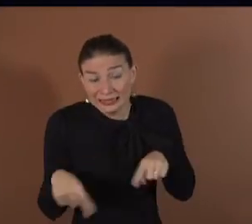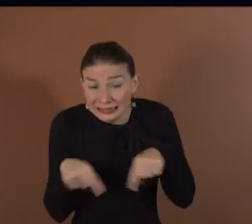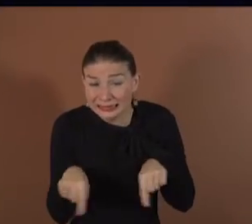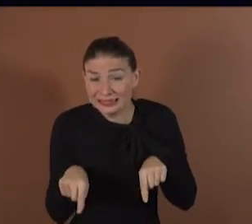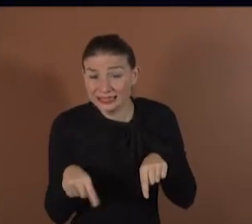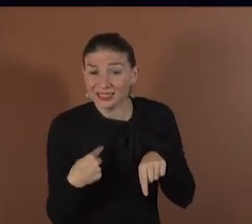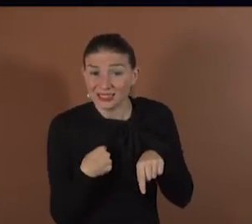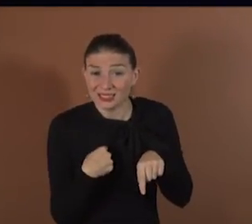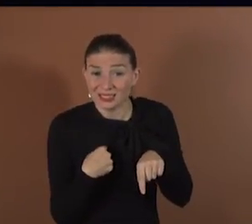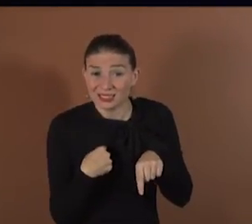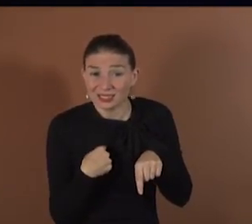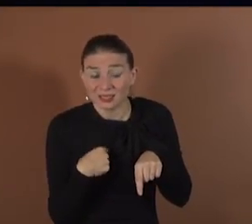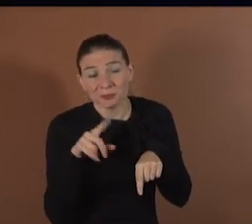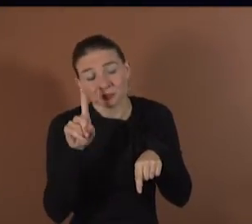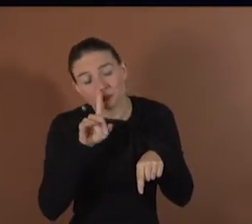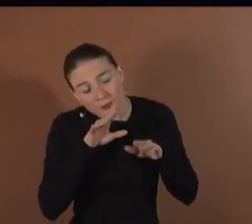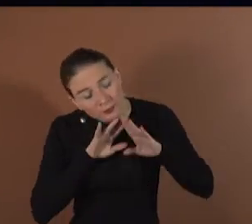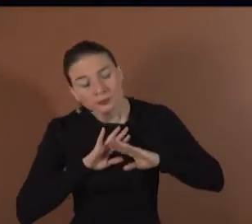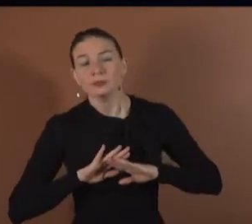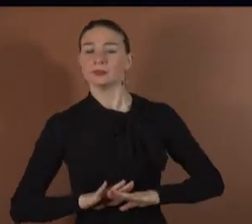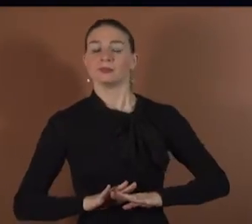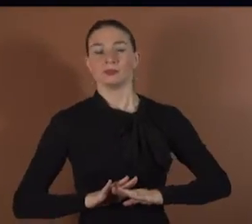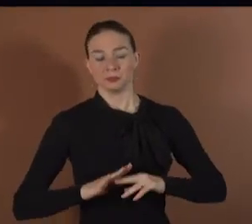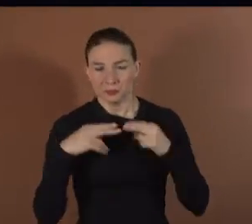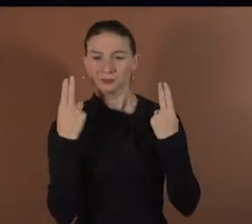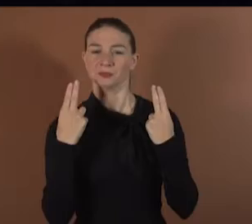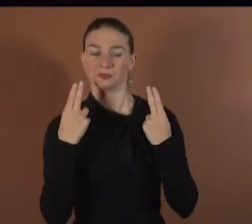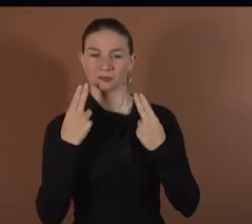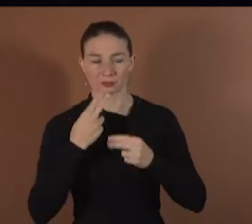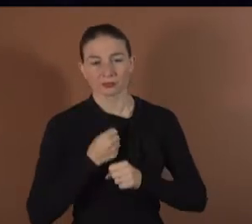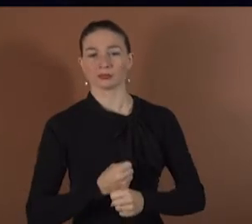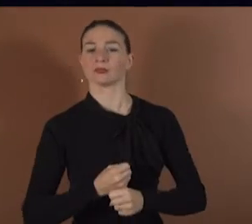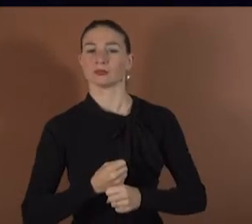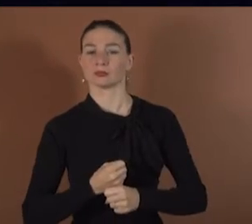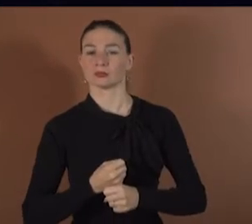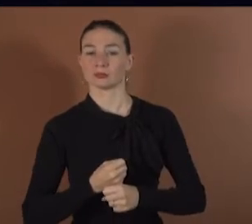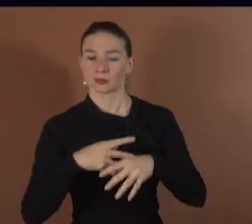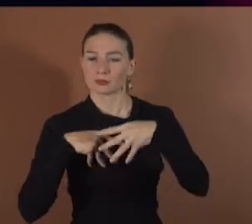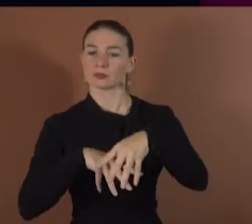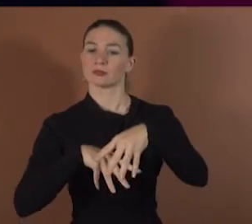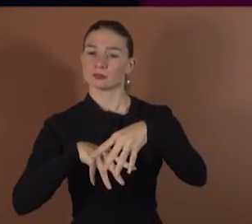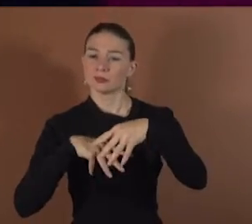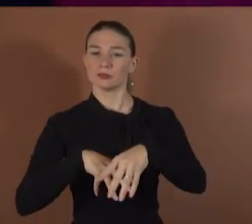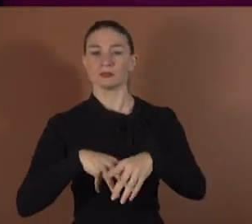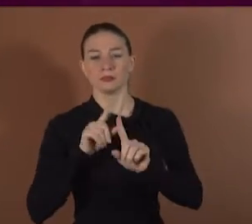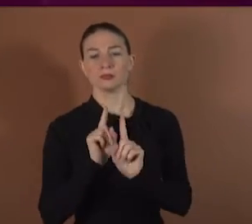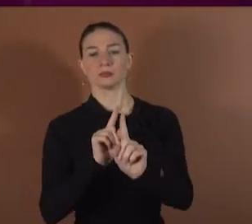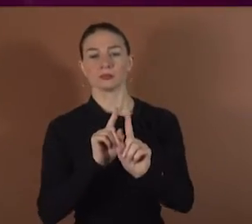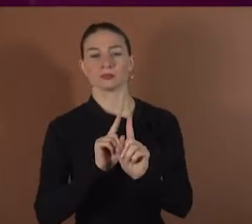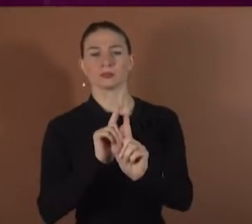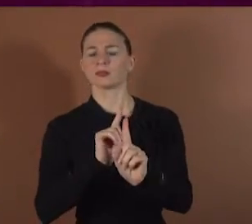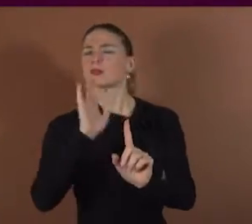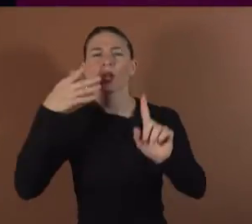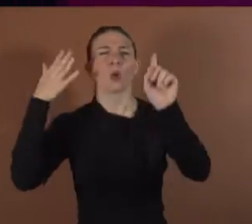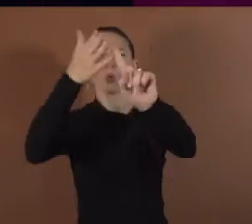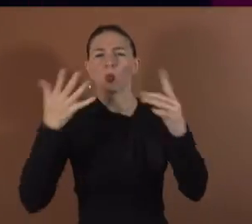However, we did it anyway. The slogan at the front of the march was, "We want equality." By